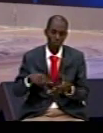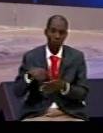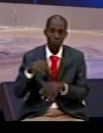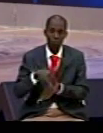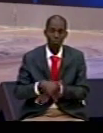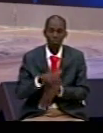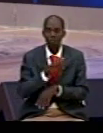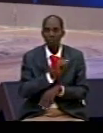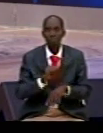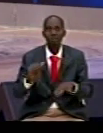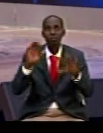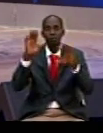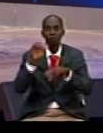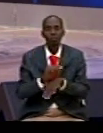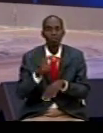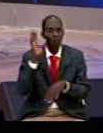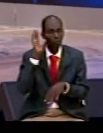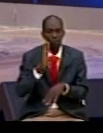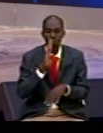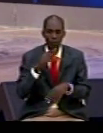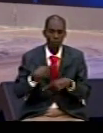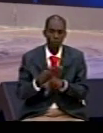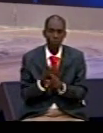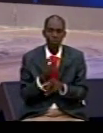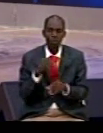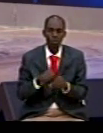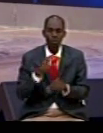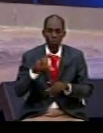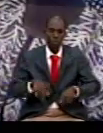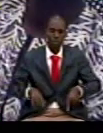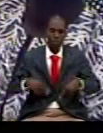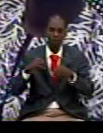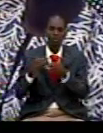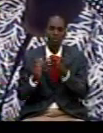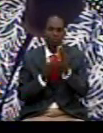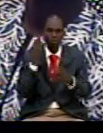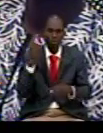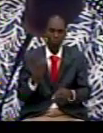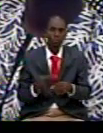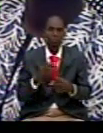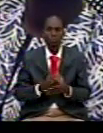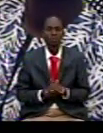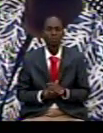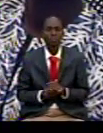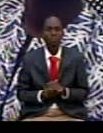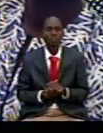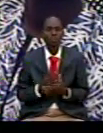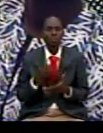a miracle will be produced in your life in Jesus' name.